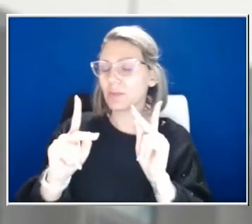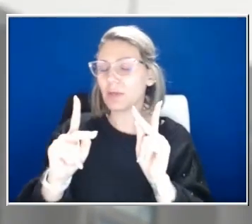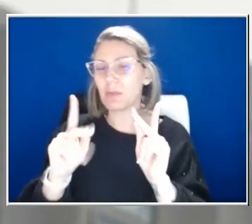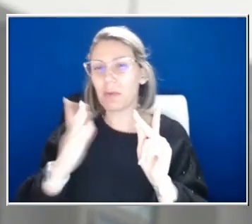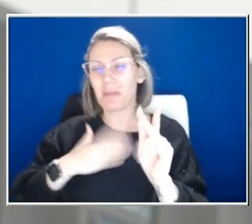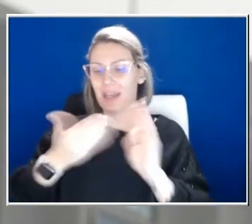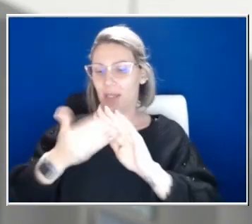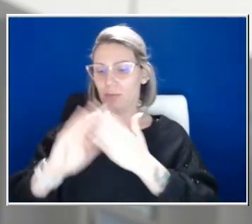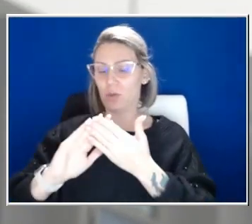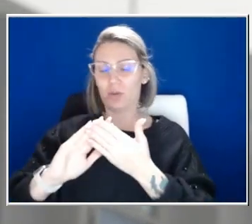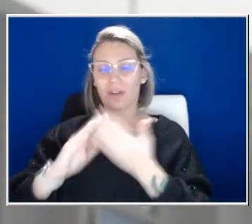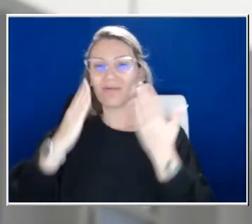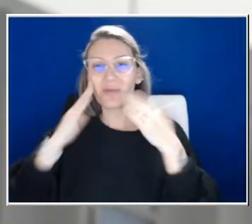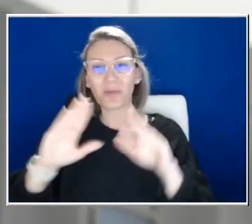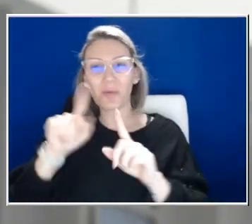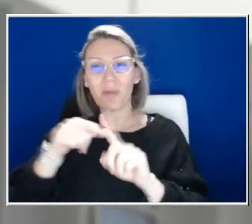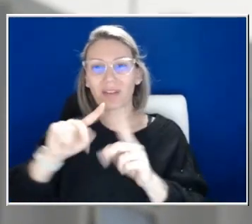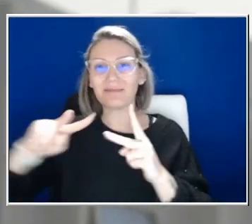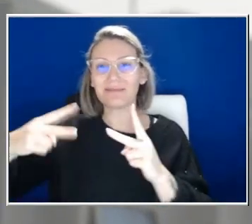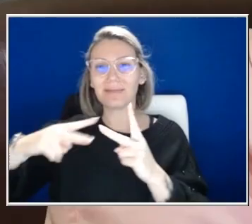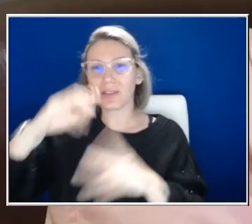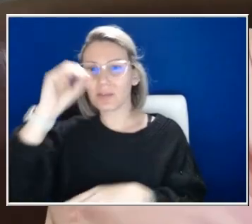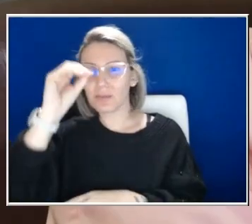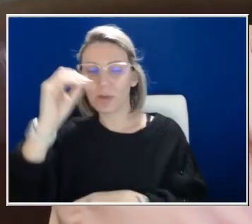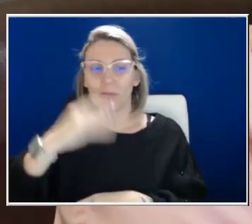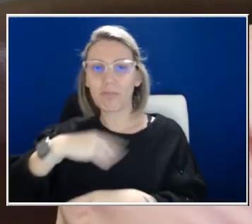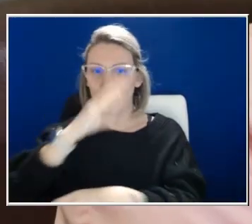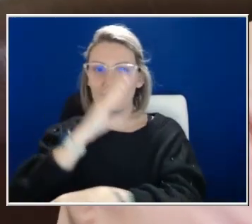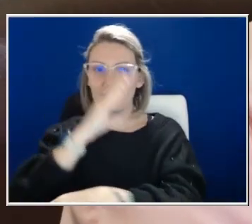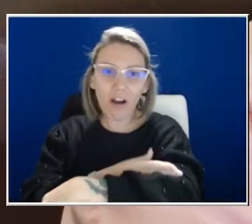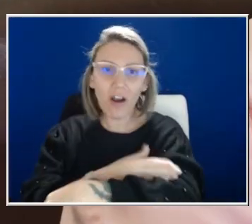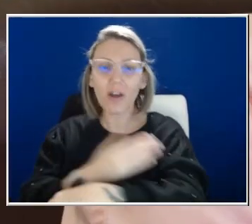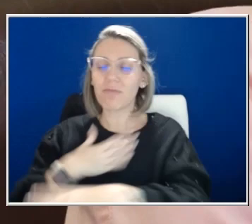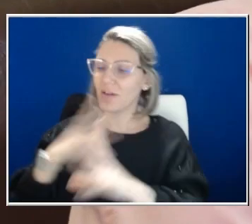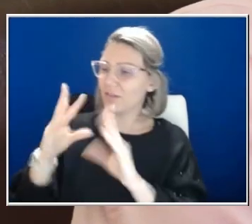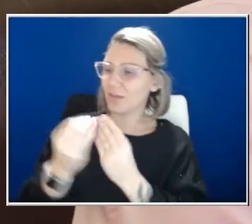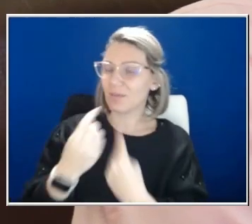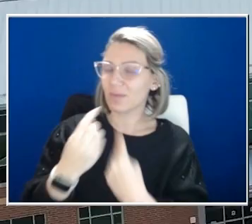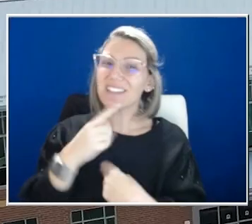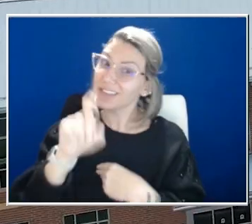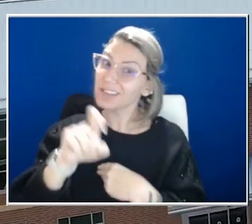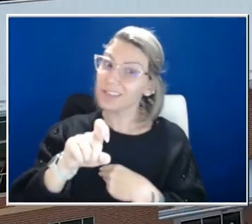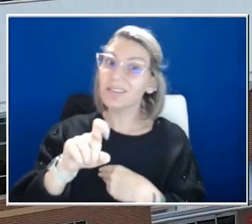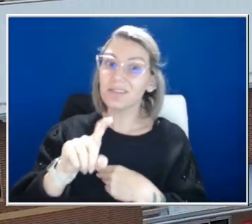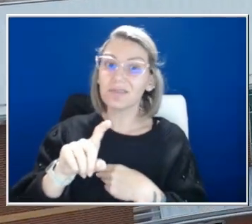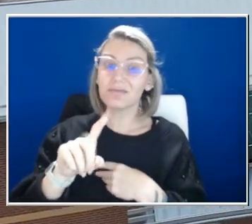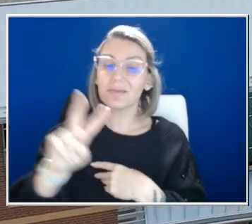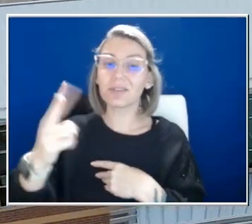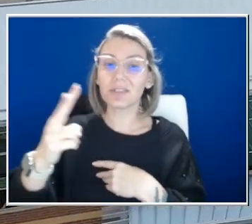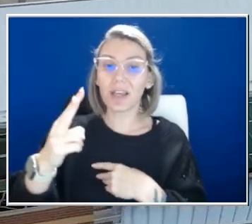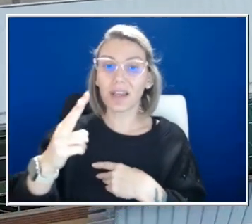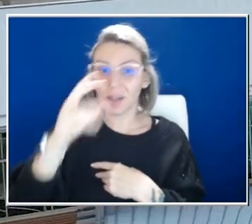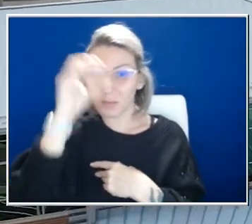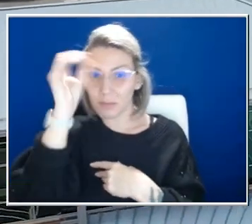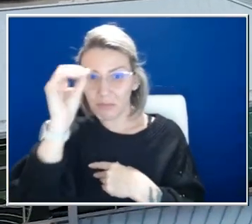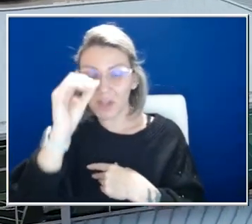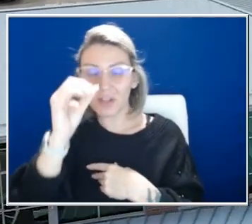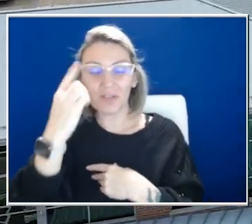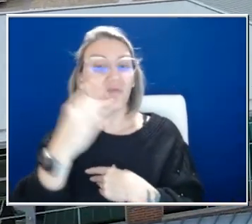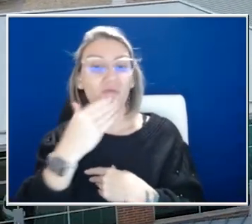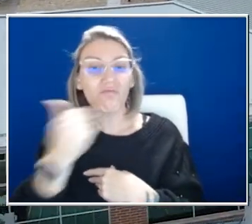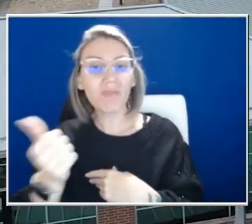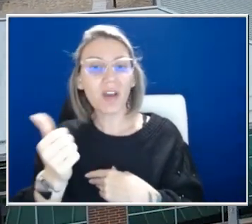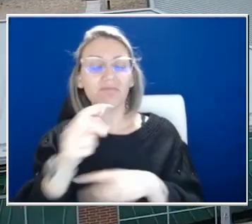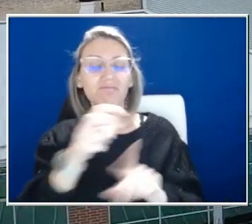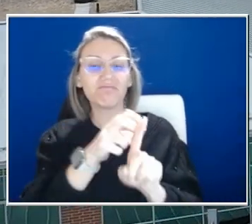My daughter and my family said, let's get a second opinion, and let's go for the best. Switching to the University of Kansas Cancer